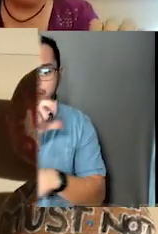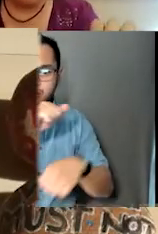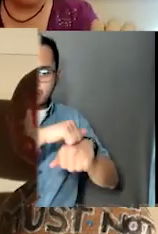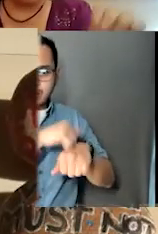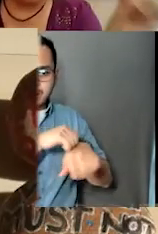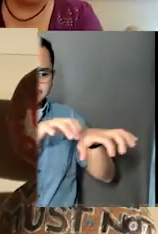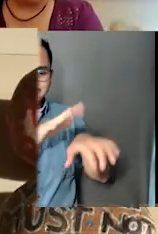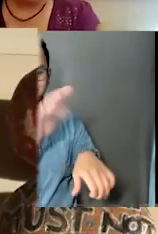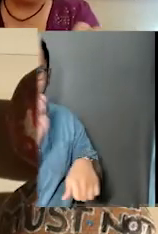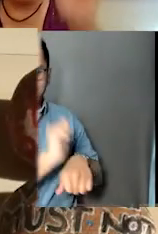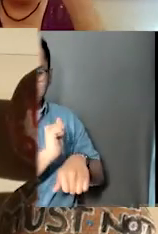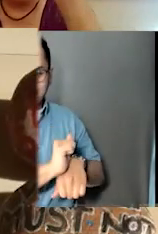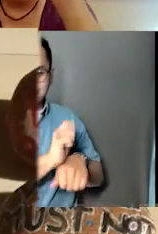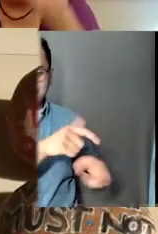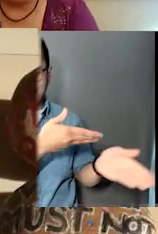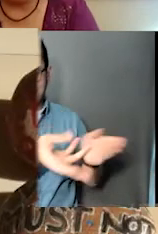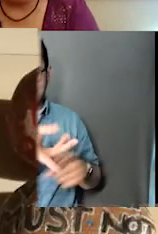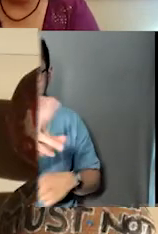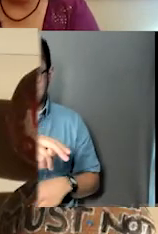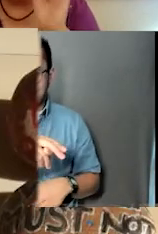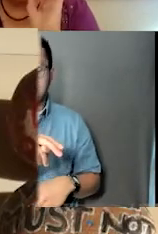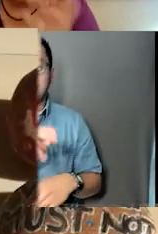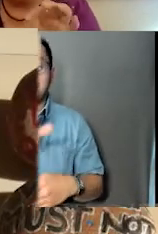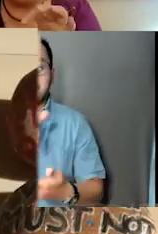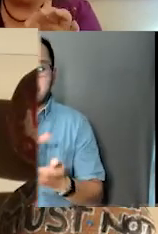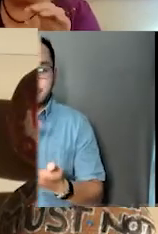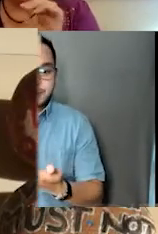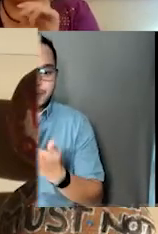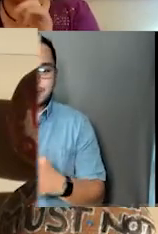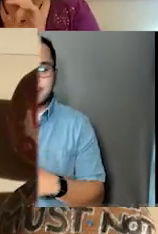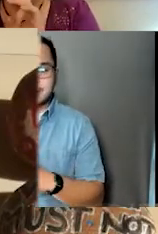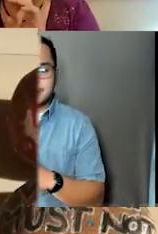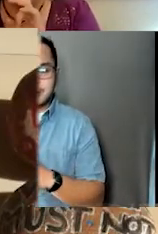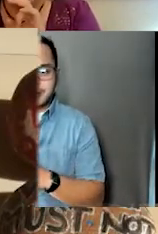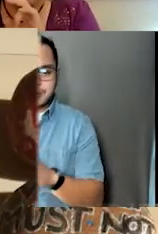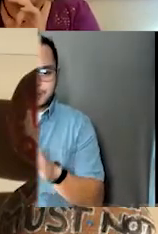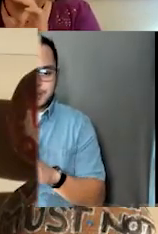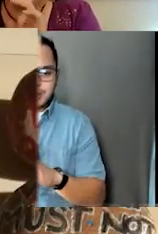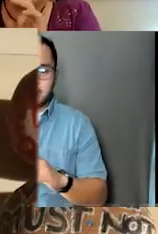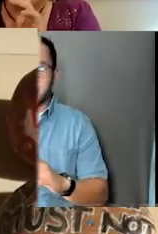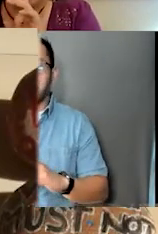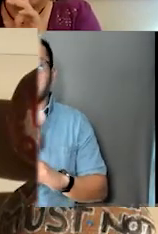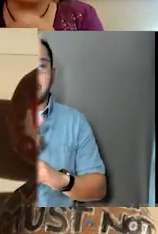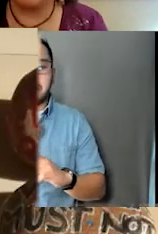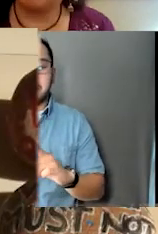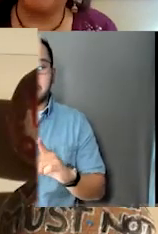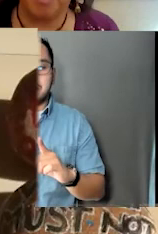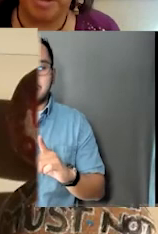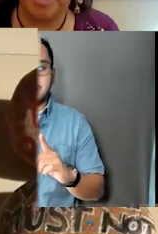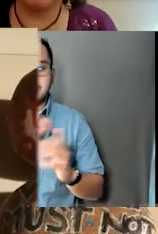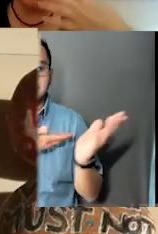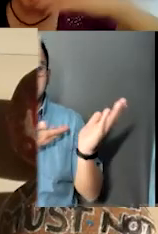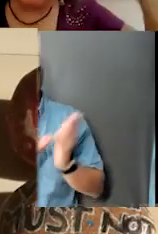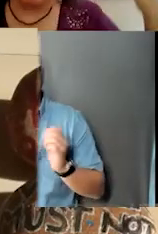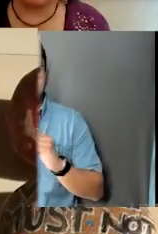somebody's work. She had to bring it to work. The photo in the middle is Isabel, who didn't realize she was going to have to carry them with